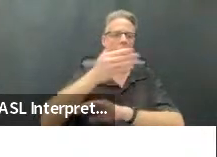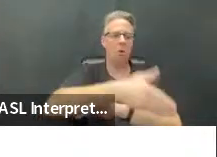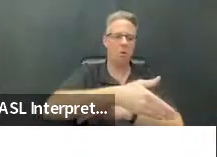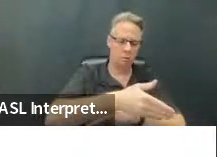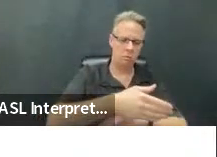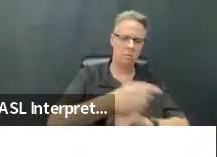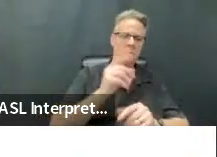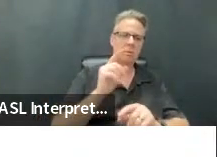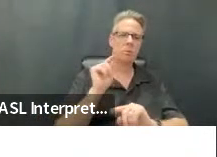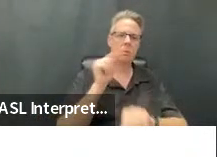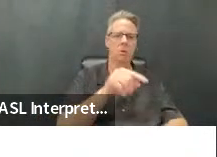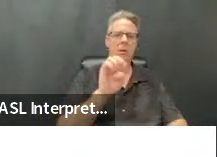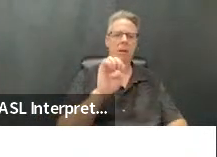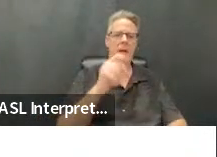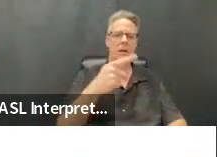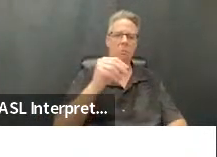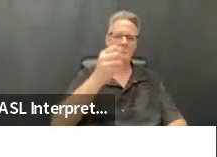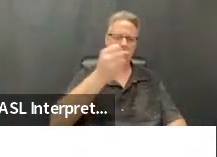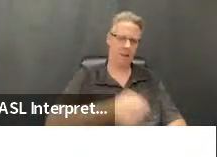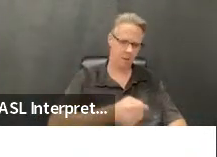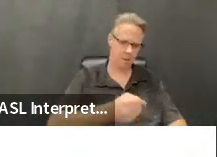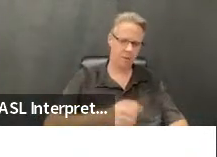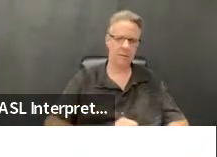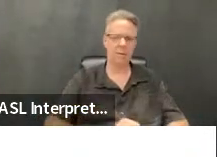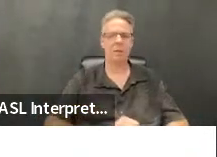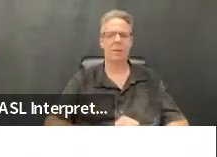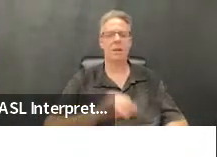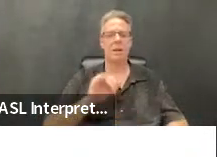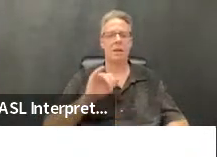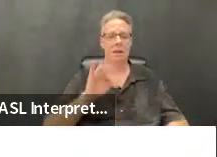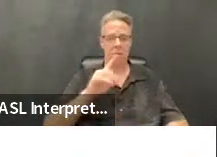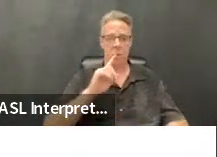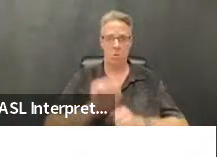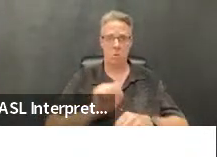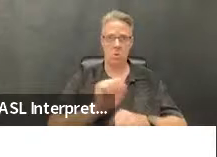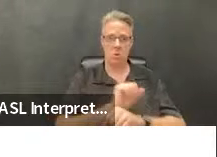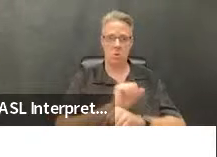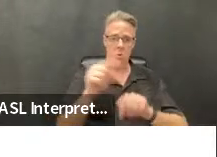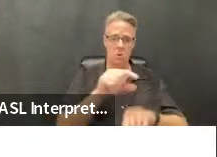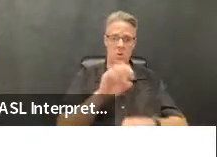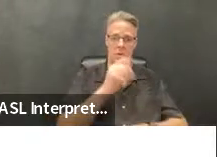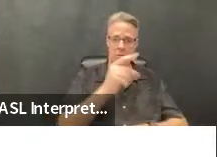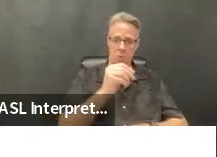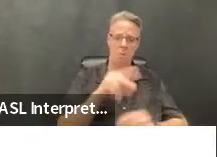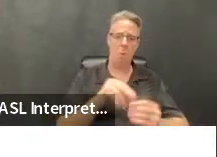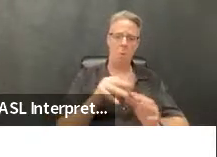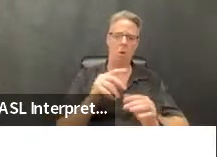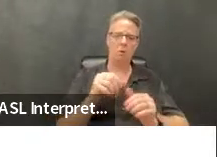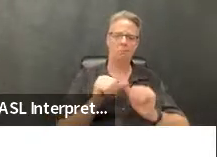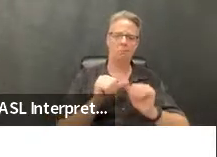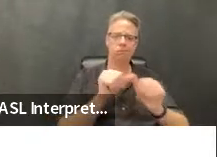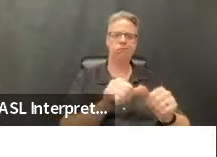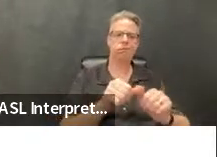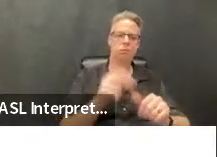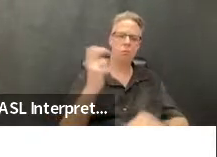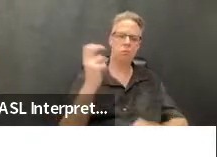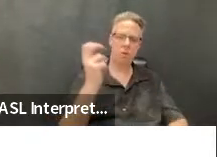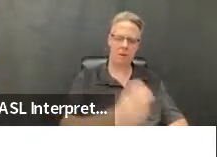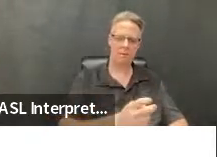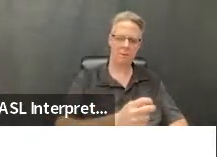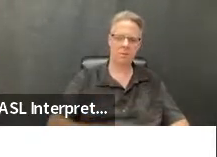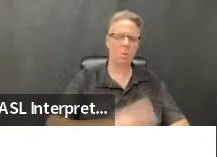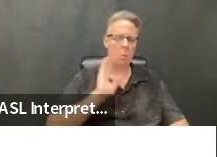Expo, but for those that are, those trips have an additional travel time. And so you'll see that that is part of the impact on ridership as we look